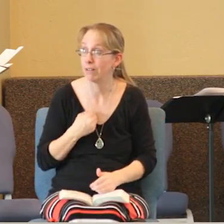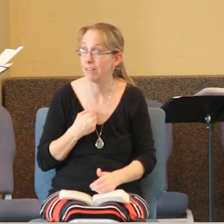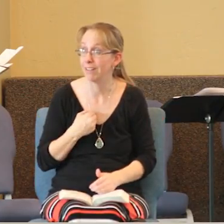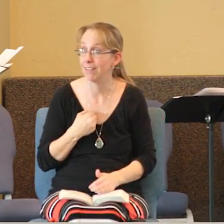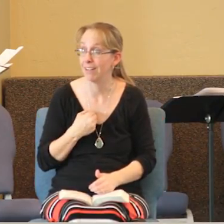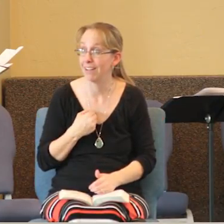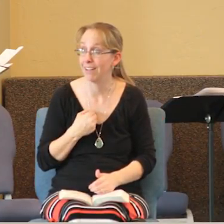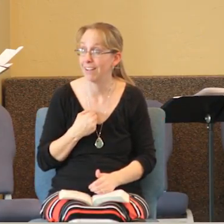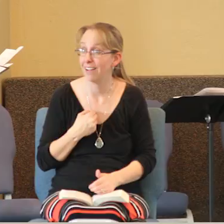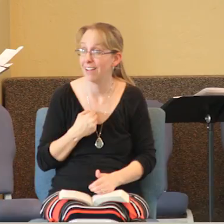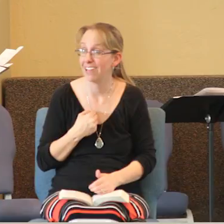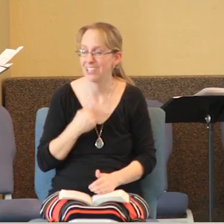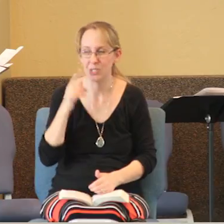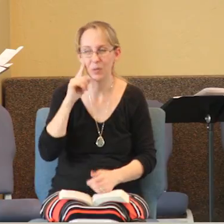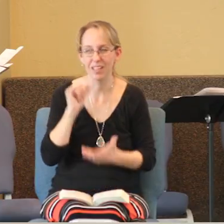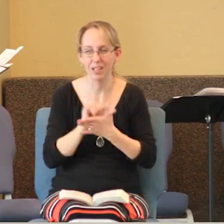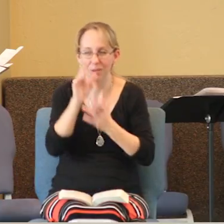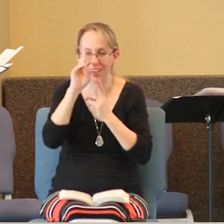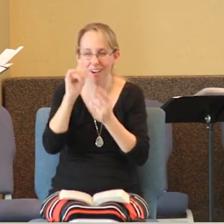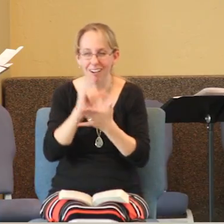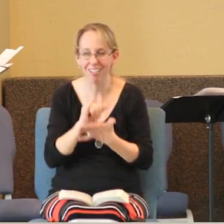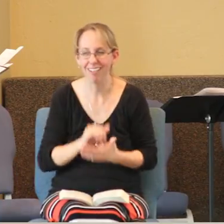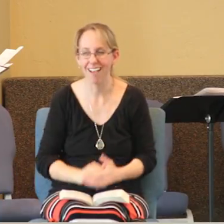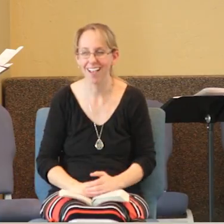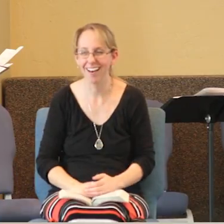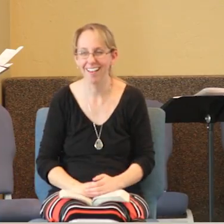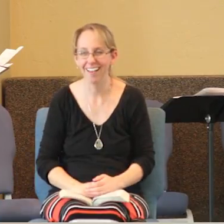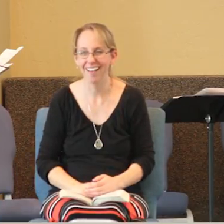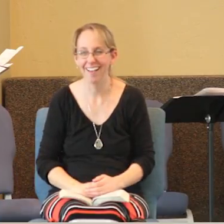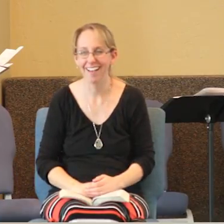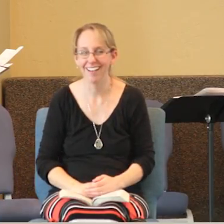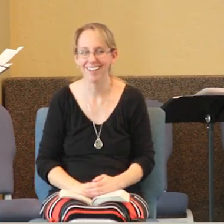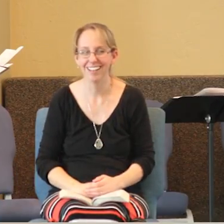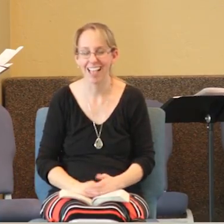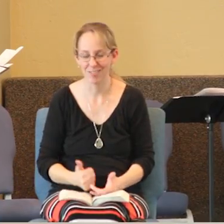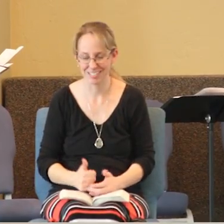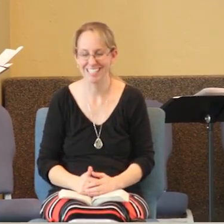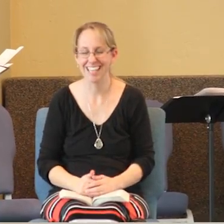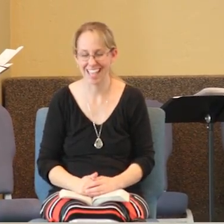You think he would honor that? Just everybody just do this.